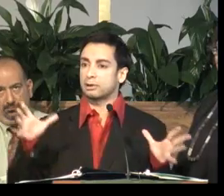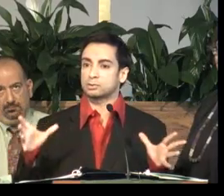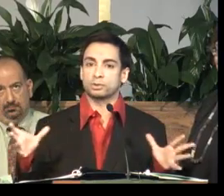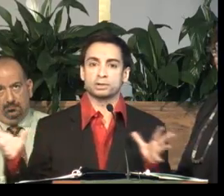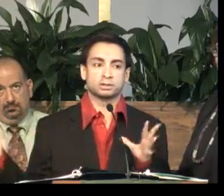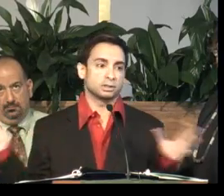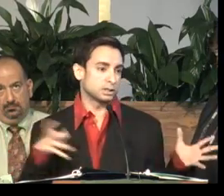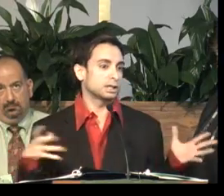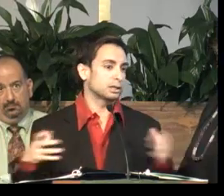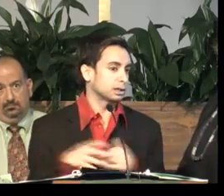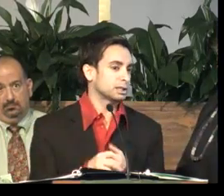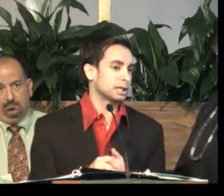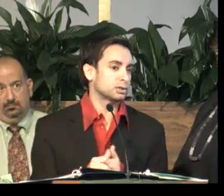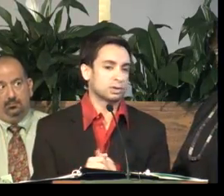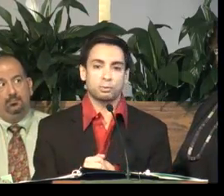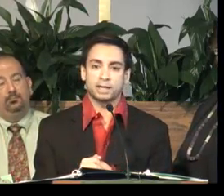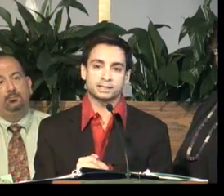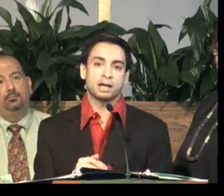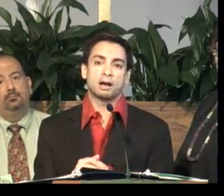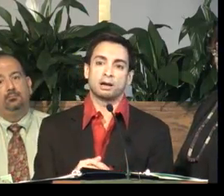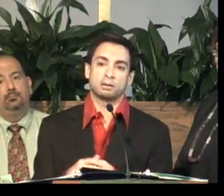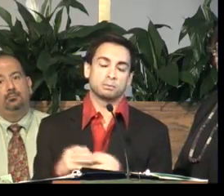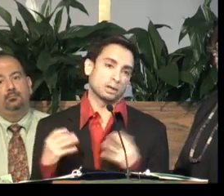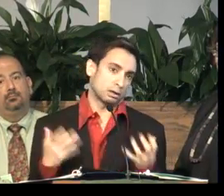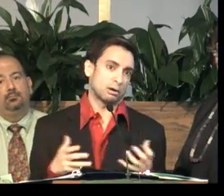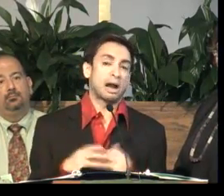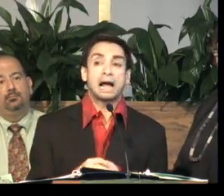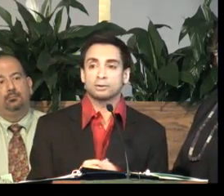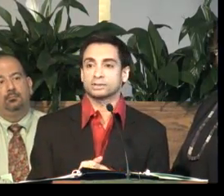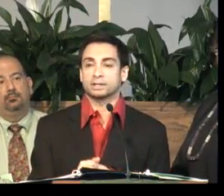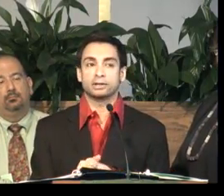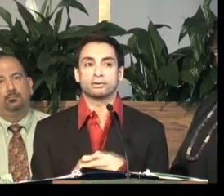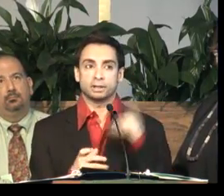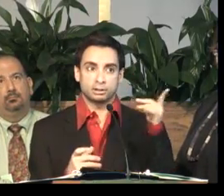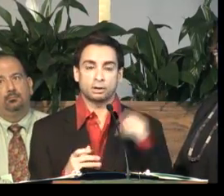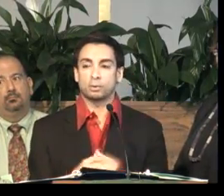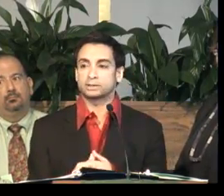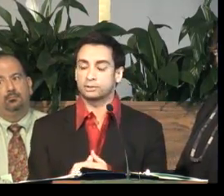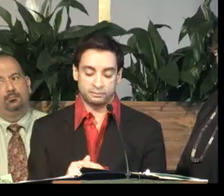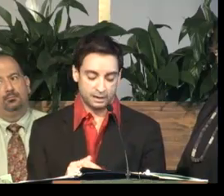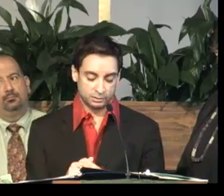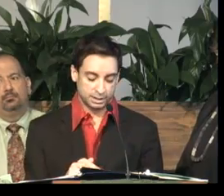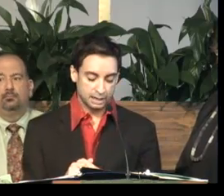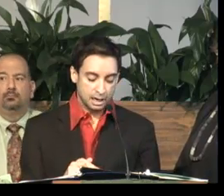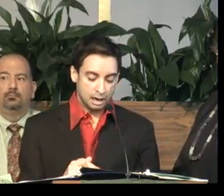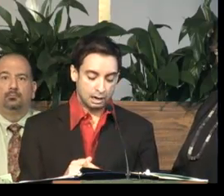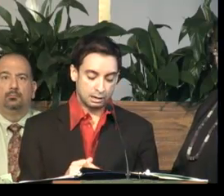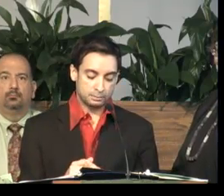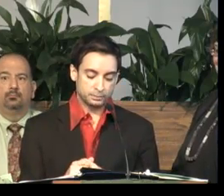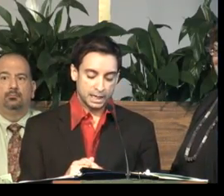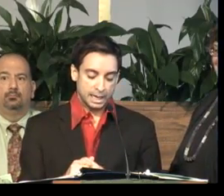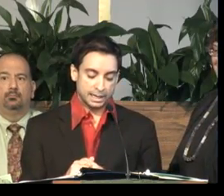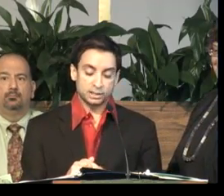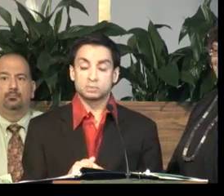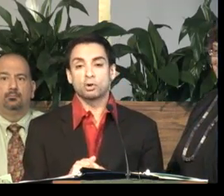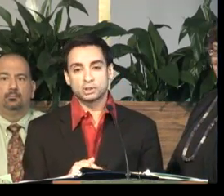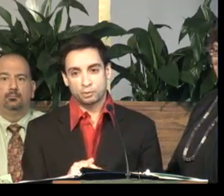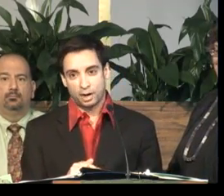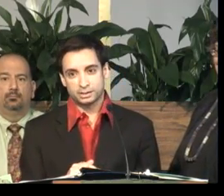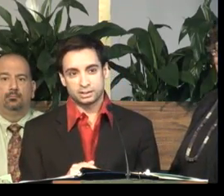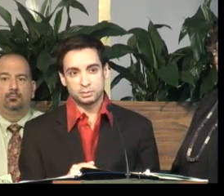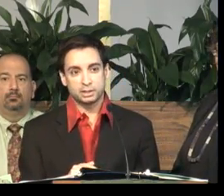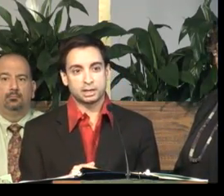it's a house where teenage runaways are housed here on Western and Fountain. And there's